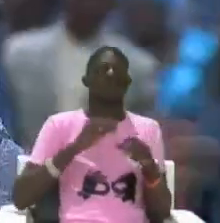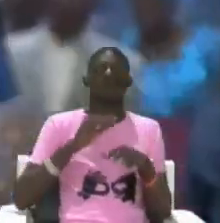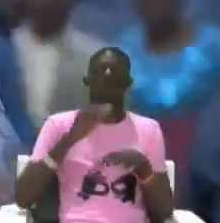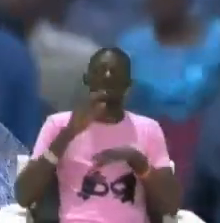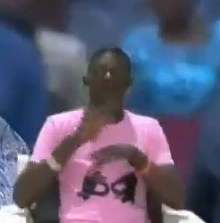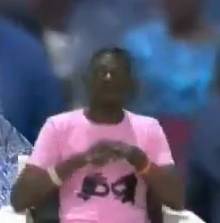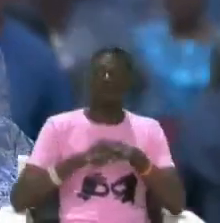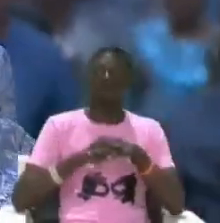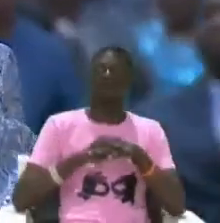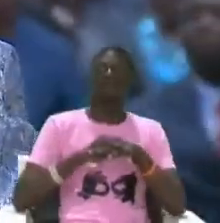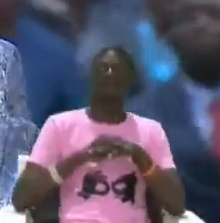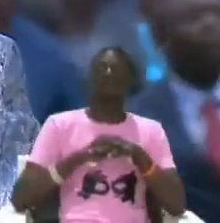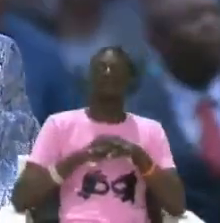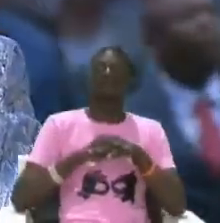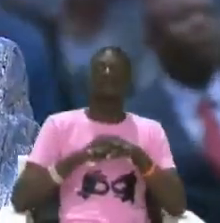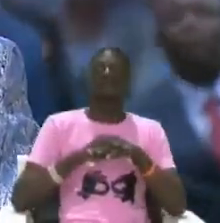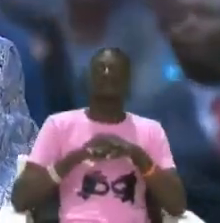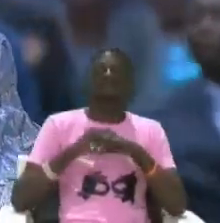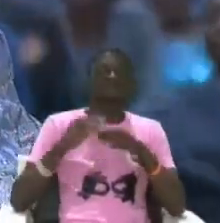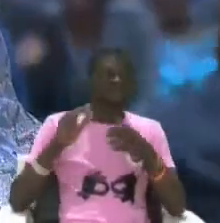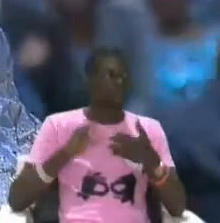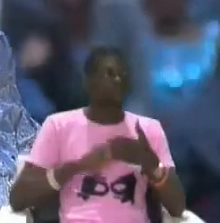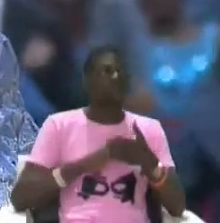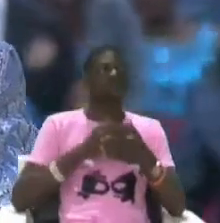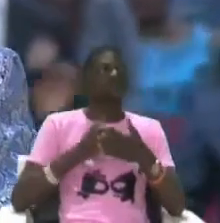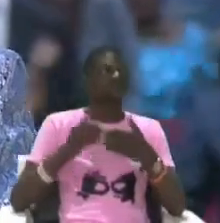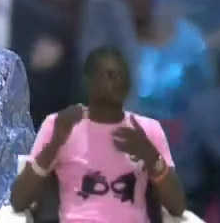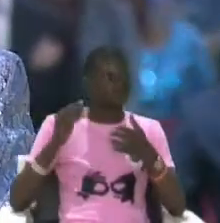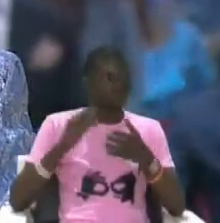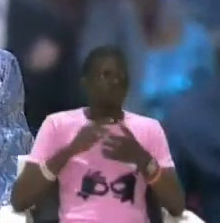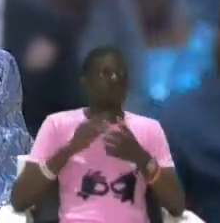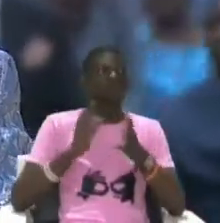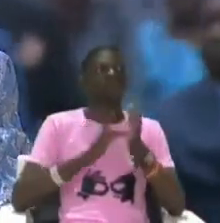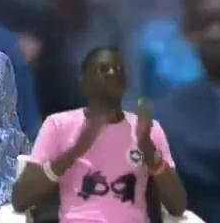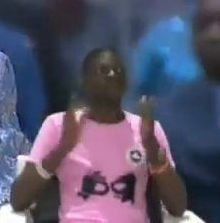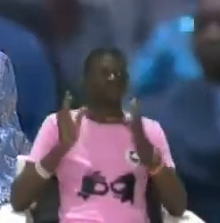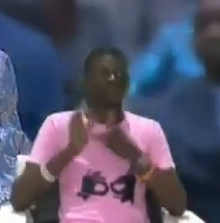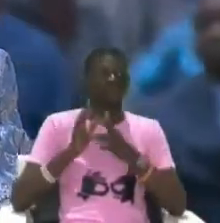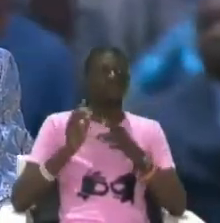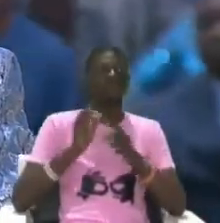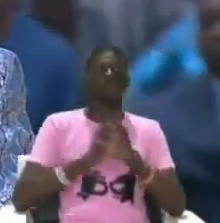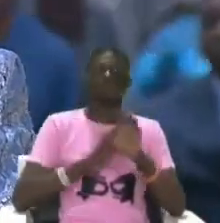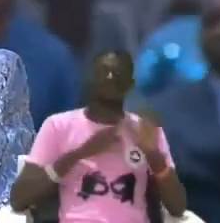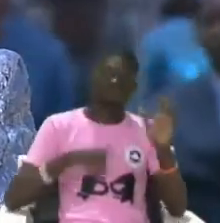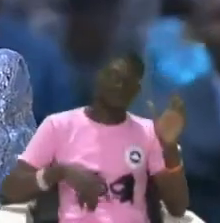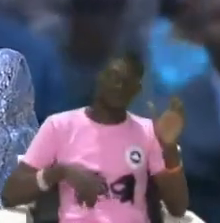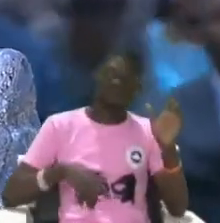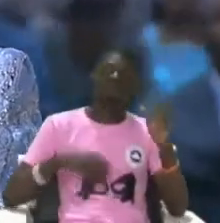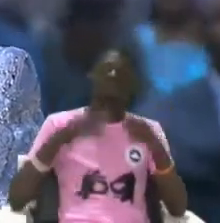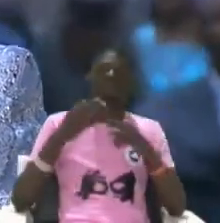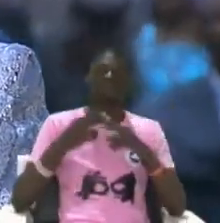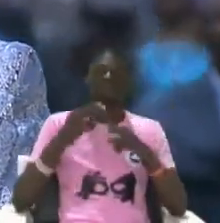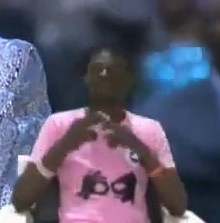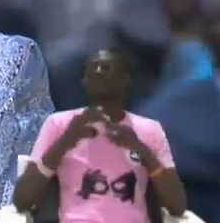hail the power of Jesus' name.